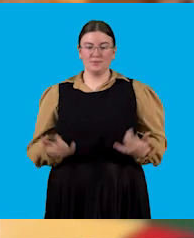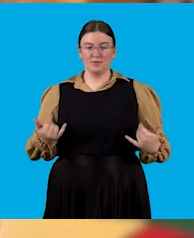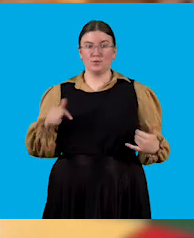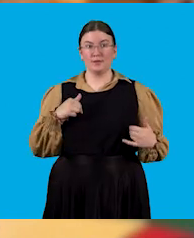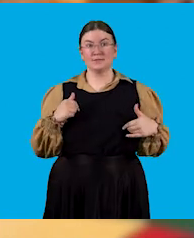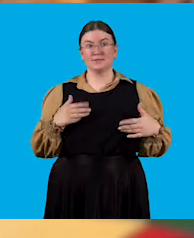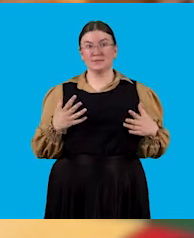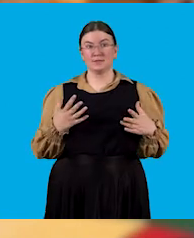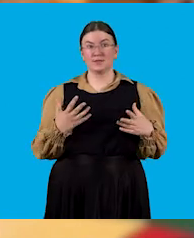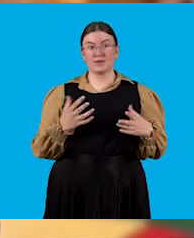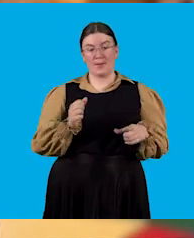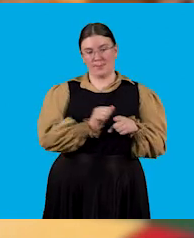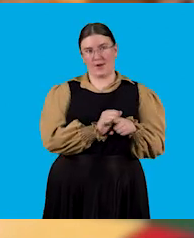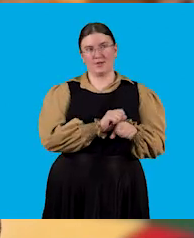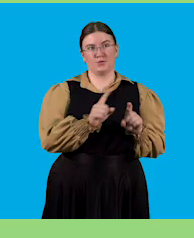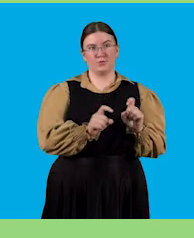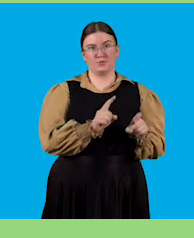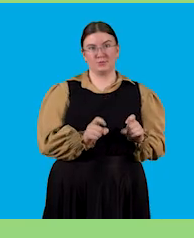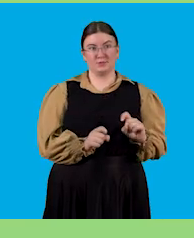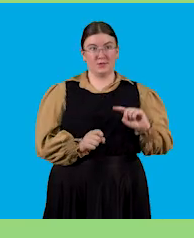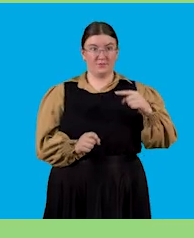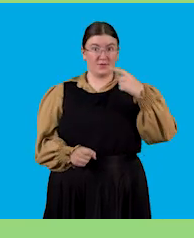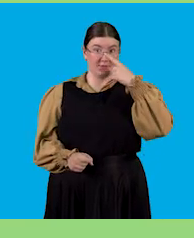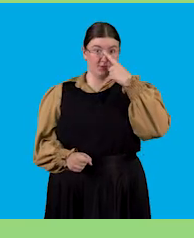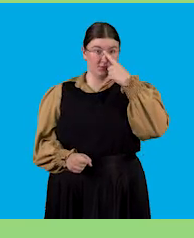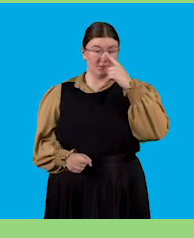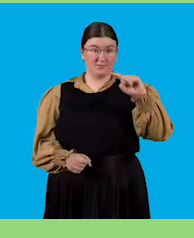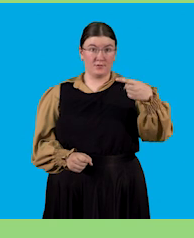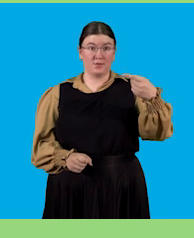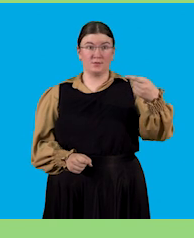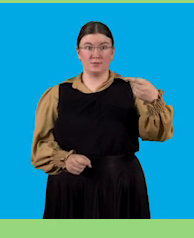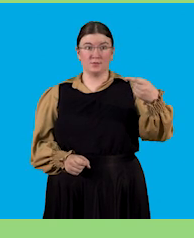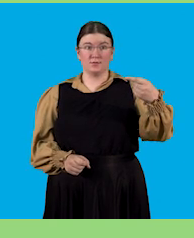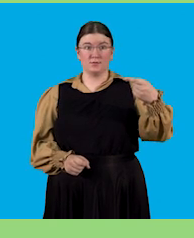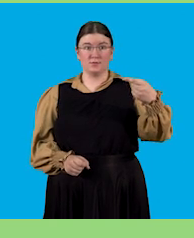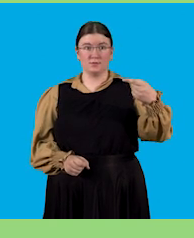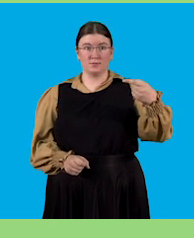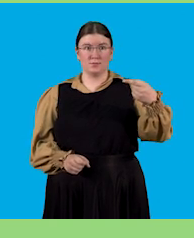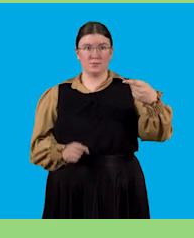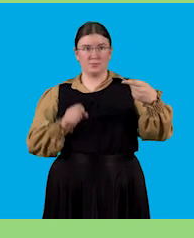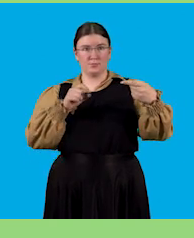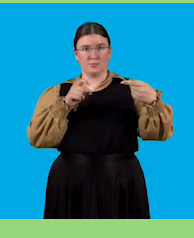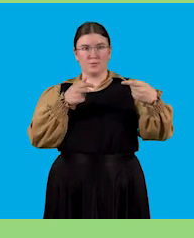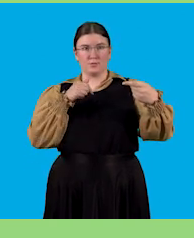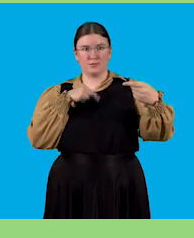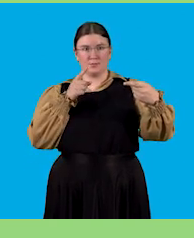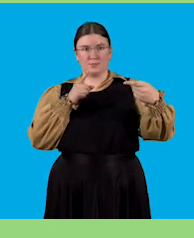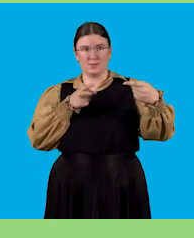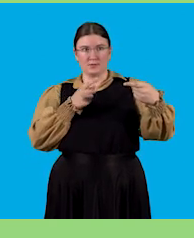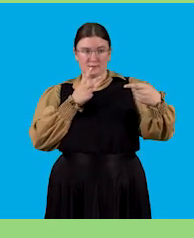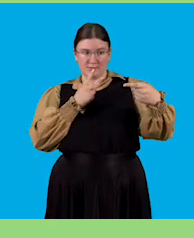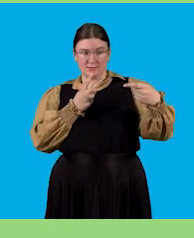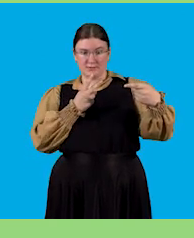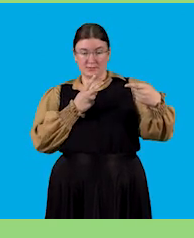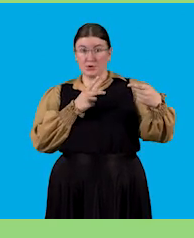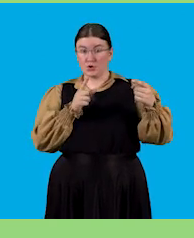us start with our practice questions. First instruction says that we must study the